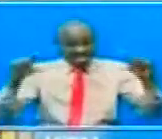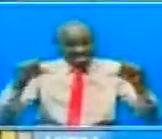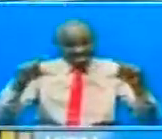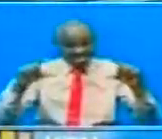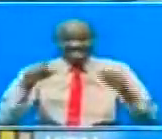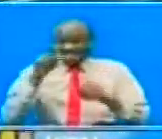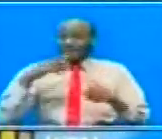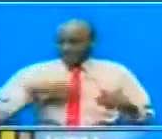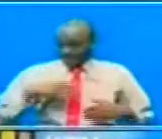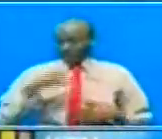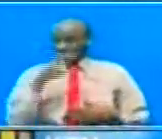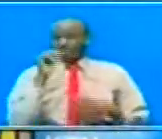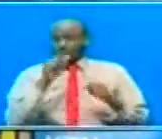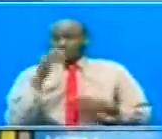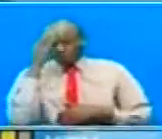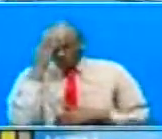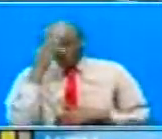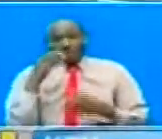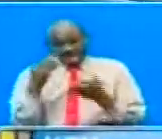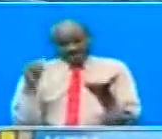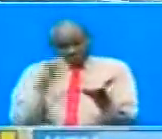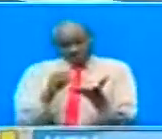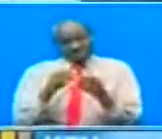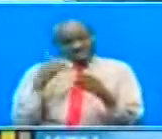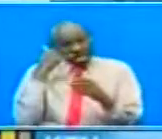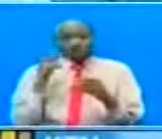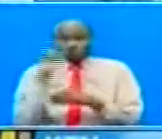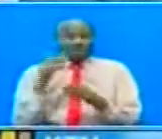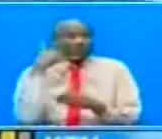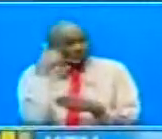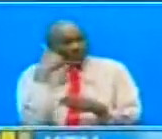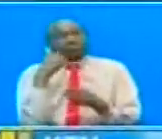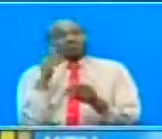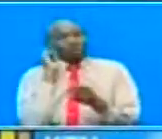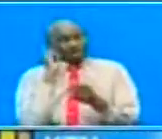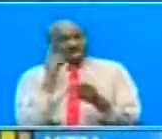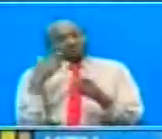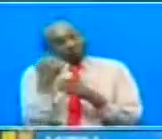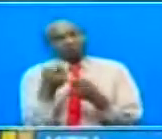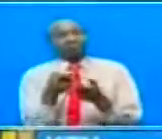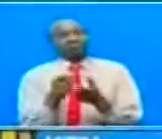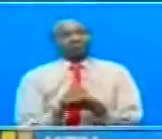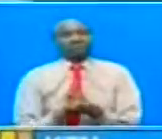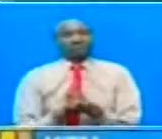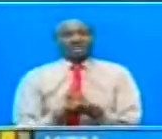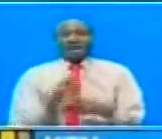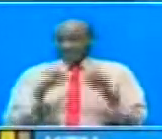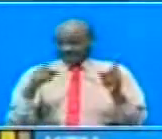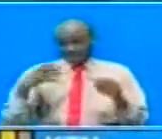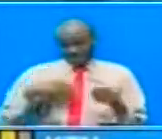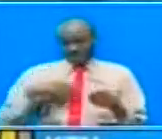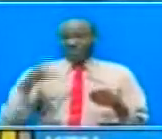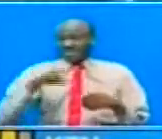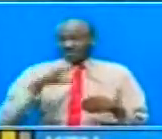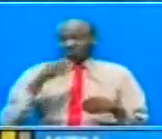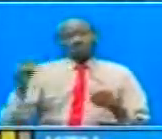The passengers in turn can load money on their cards using mobile banking services. But Matatu operators seem to